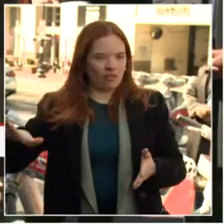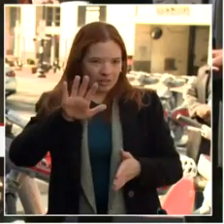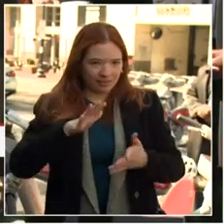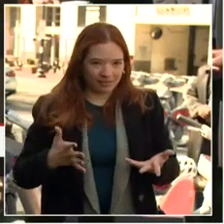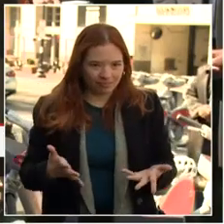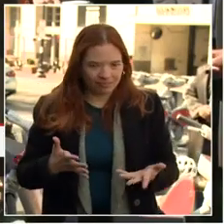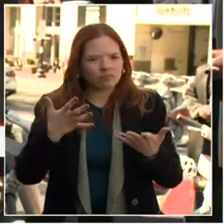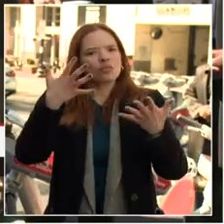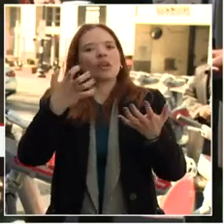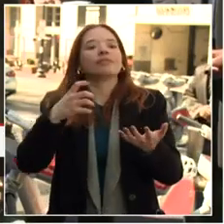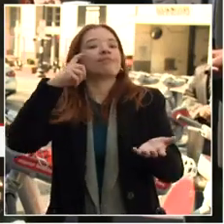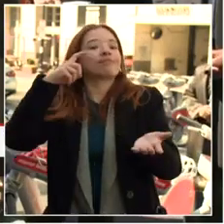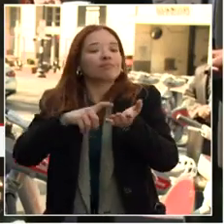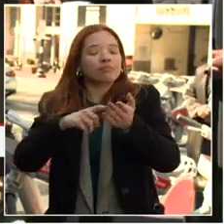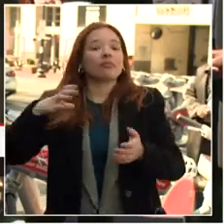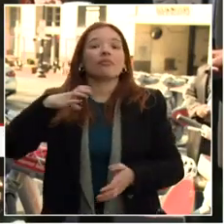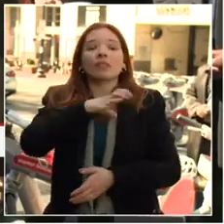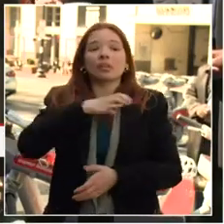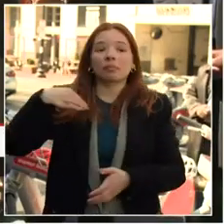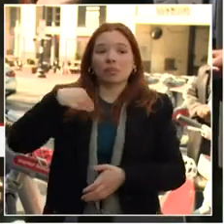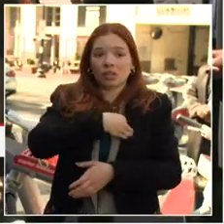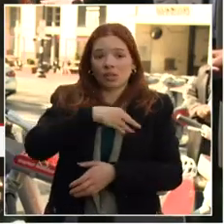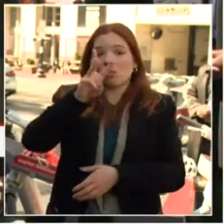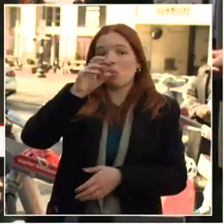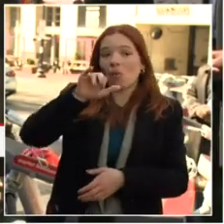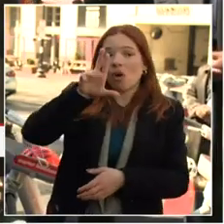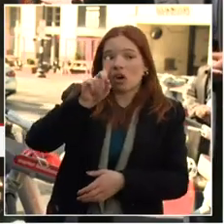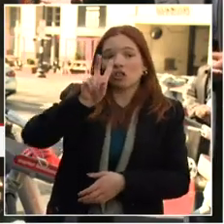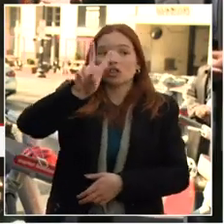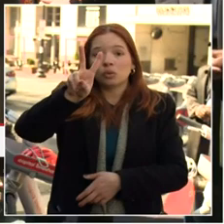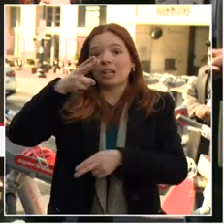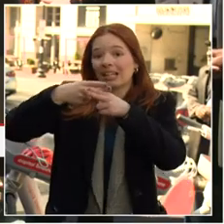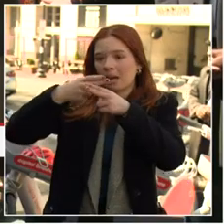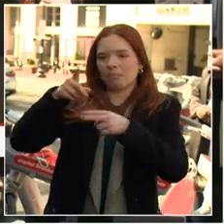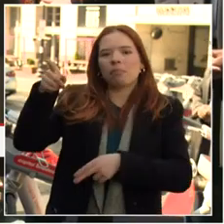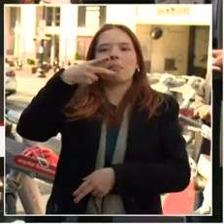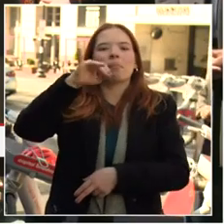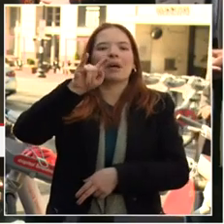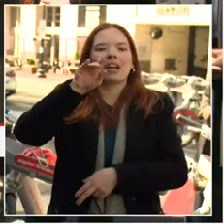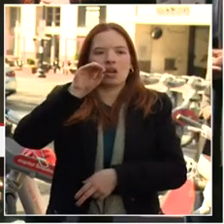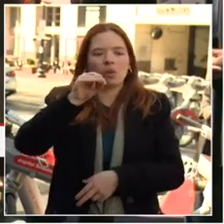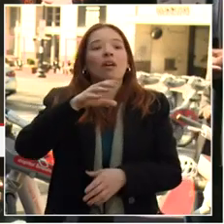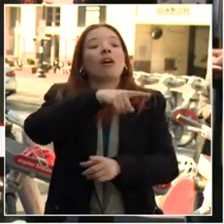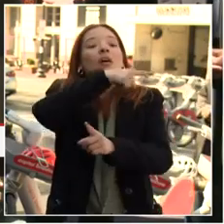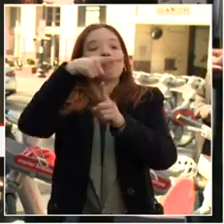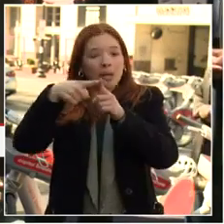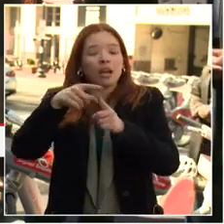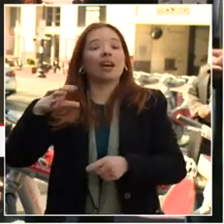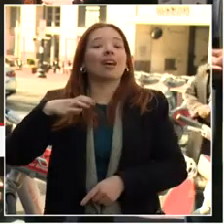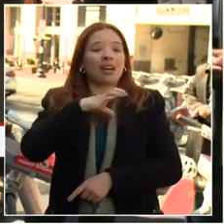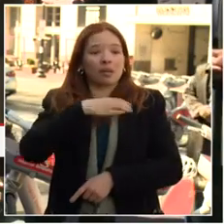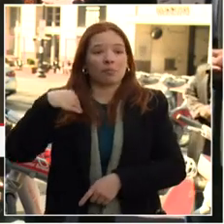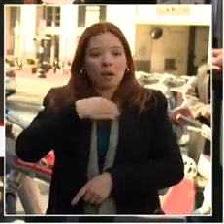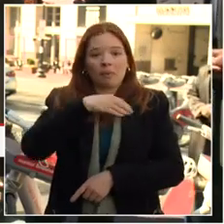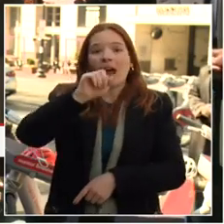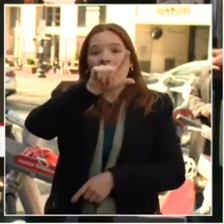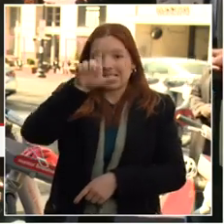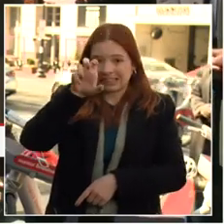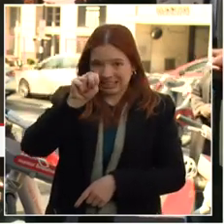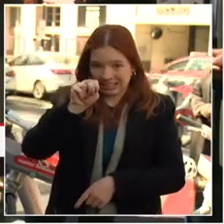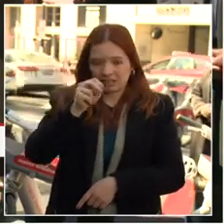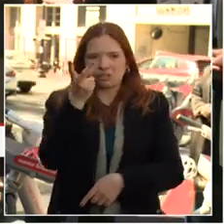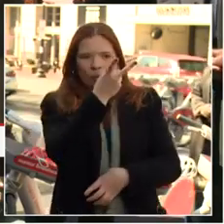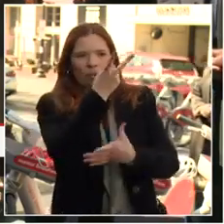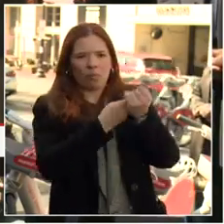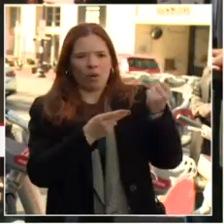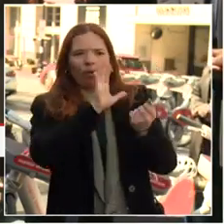Pinto and our Transportation Committee Chair, Councilmember Charles Allen. Their support and also their advocacy are crucial to how we shape